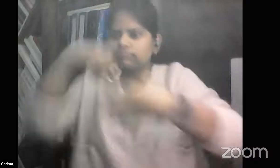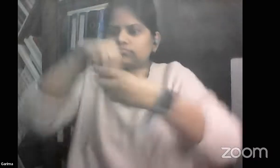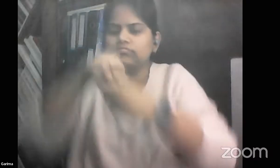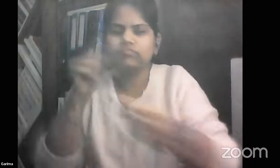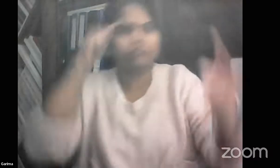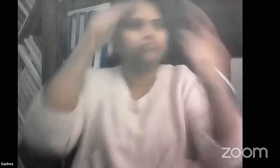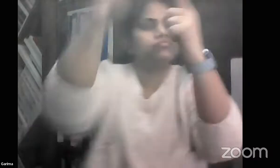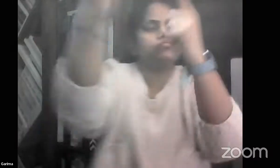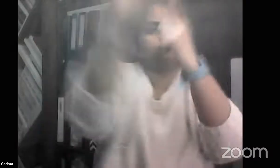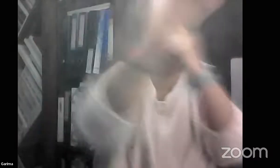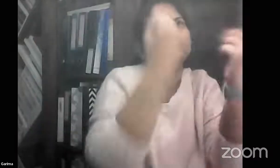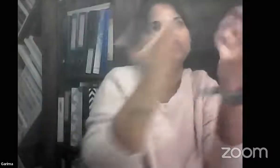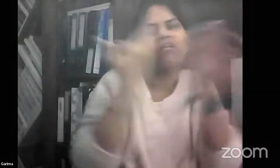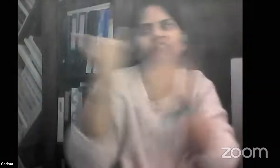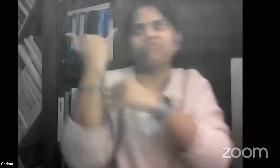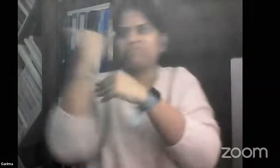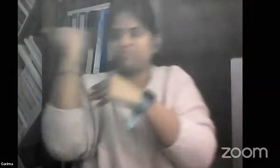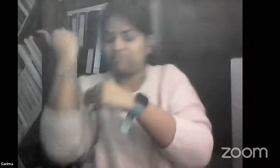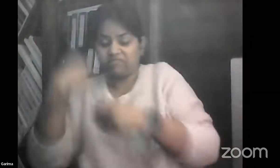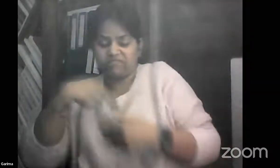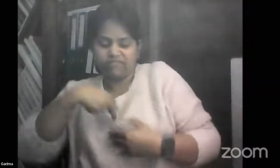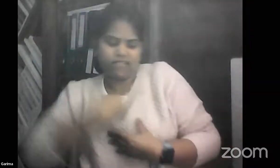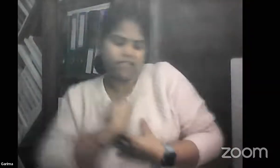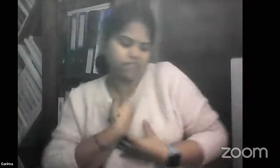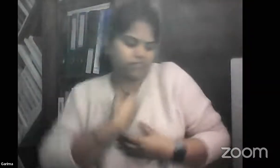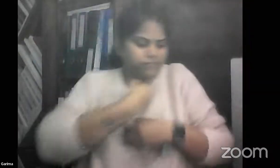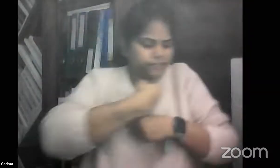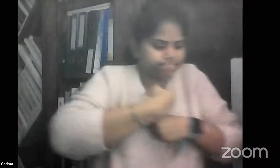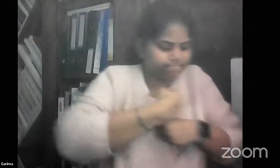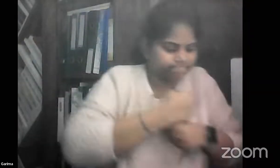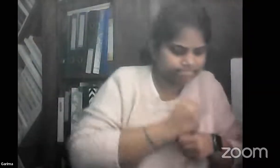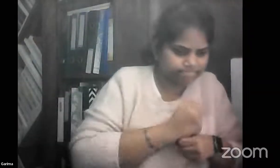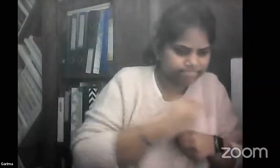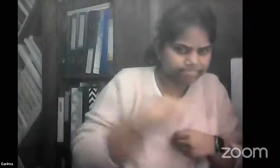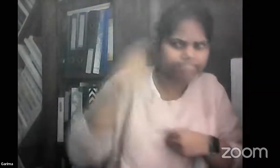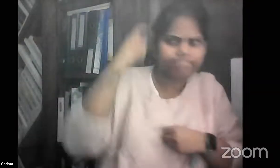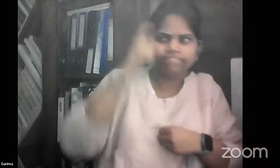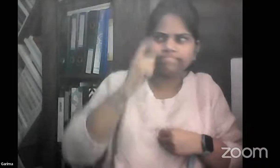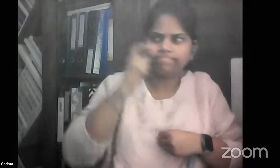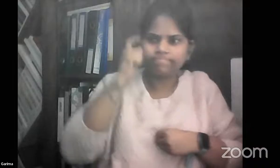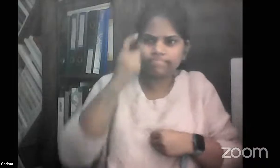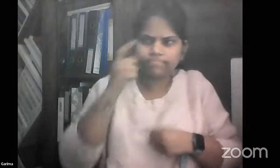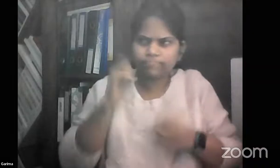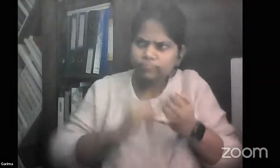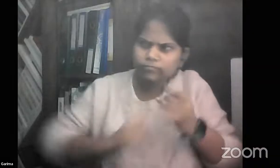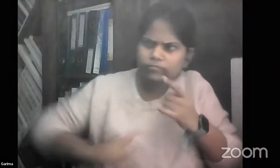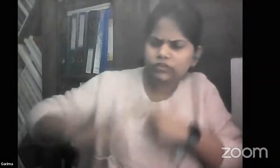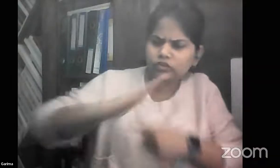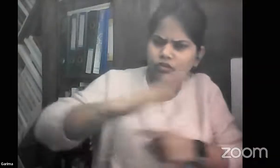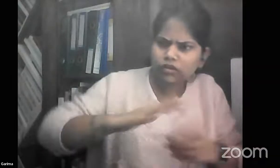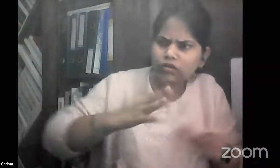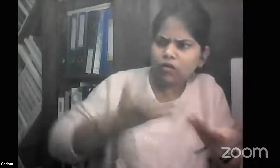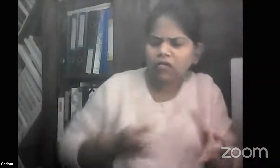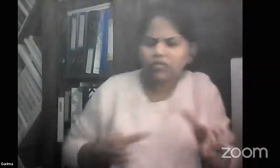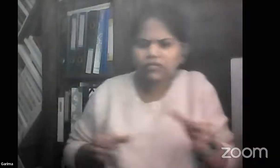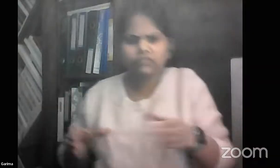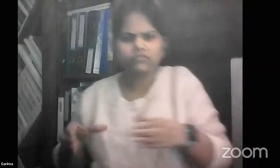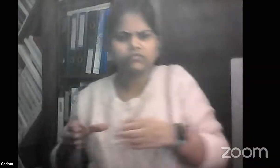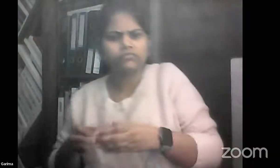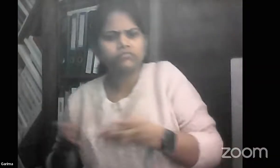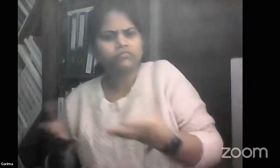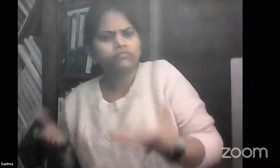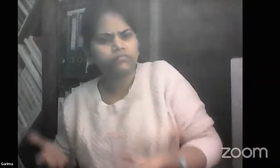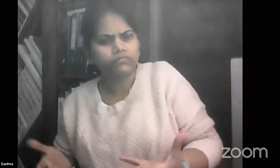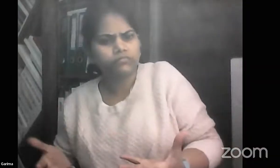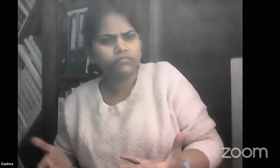of the self-made person. Well, can we think of a society or a community where its individual can